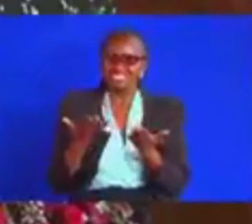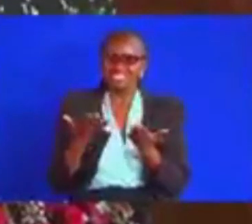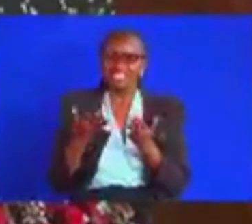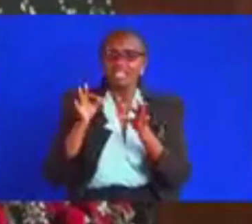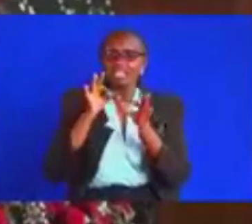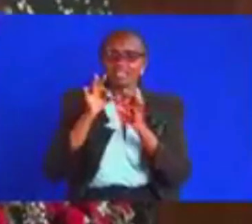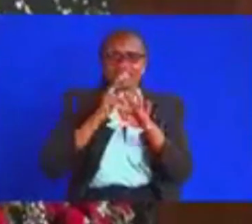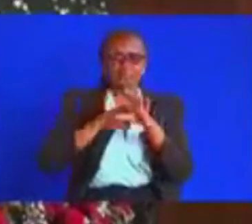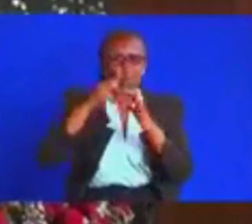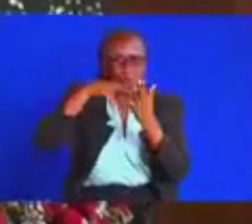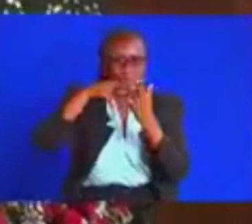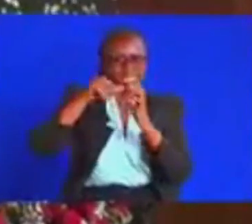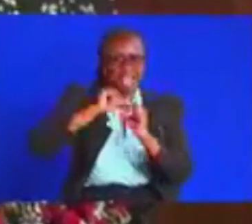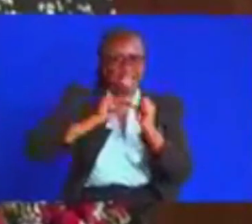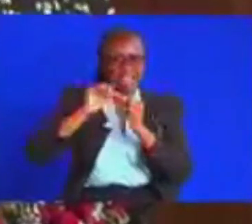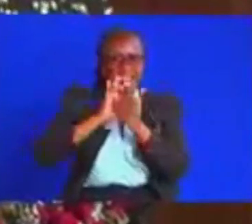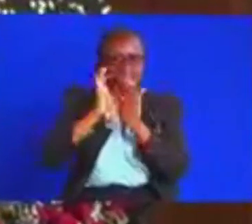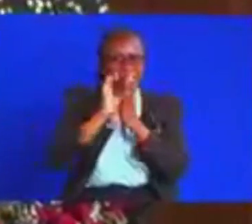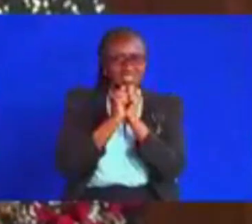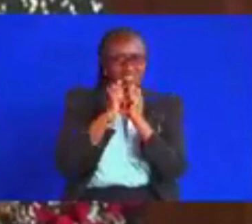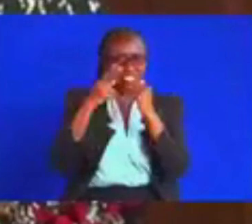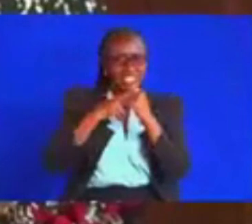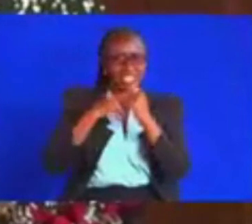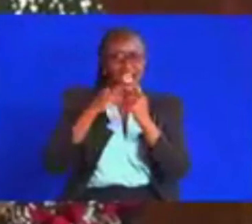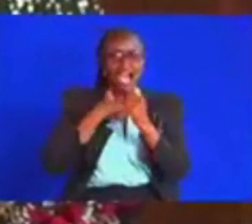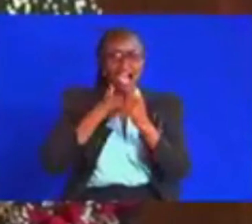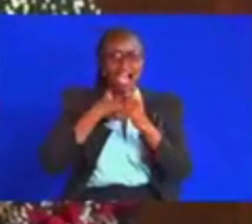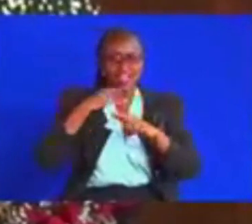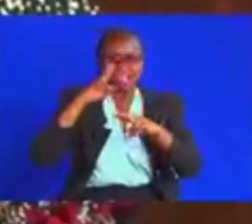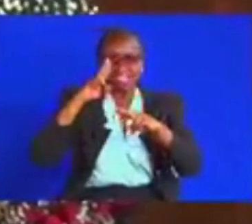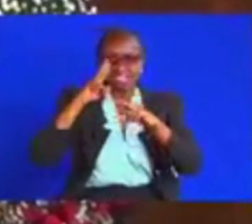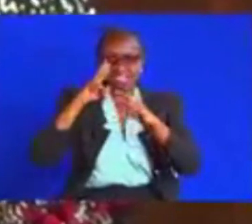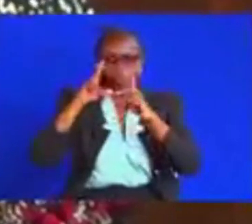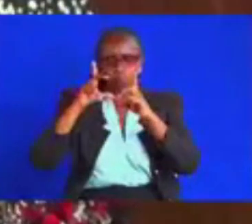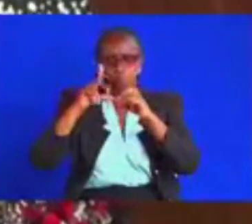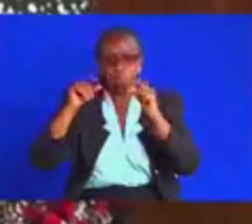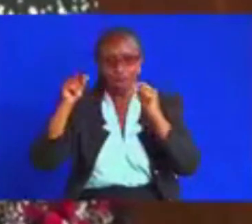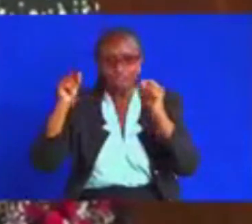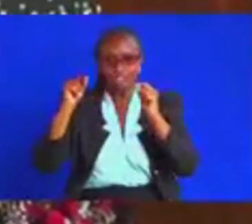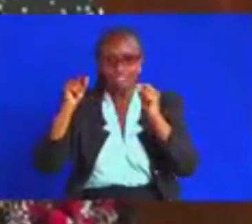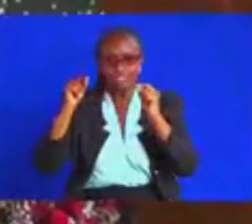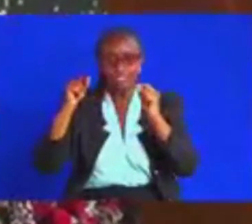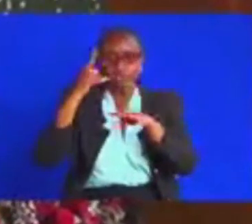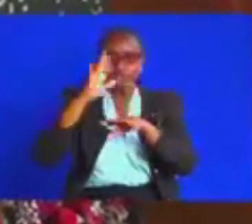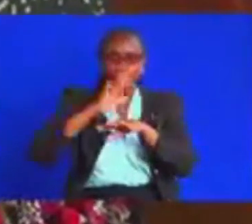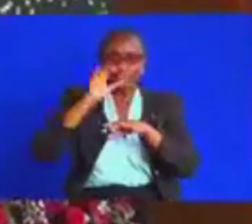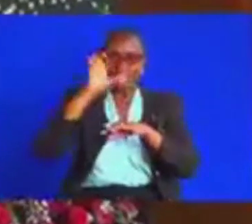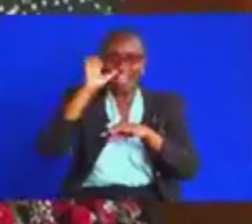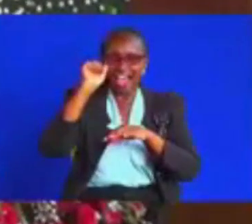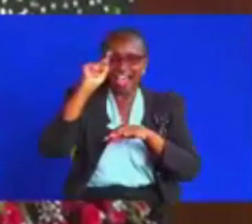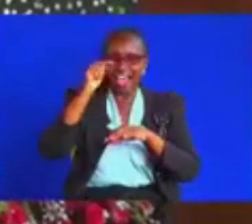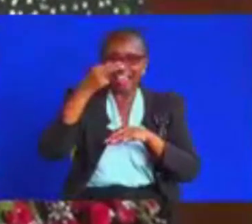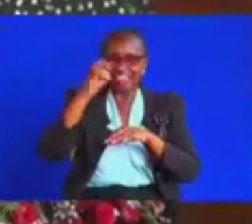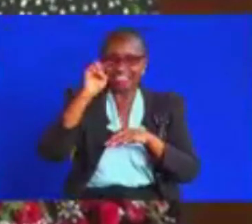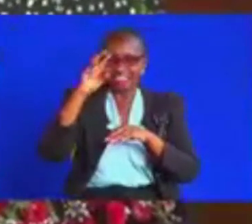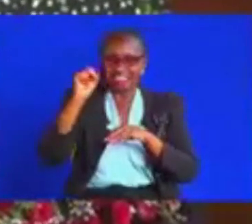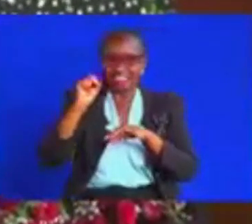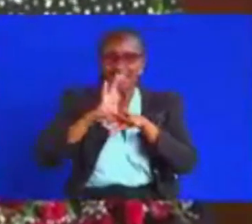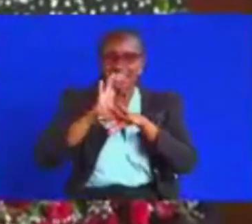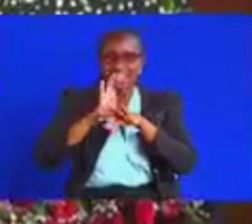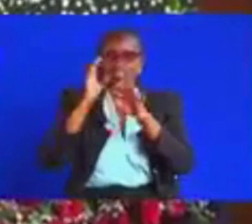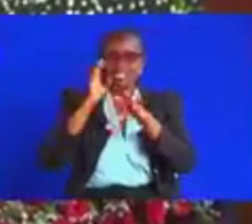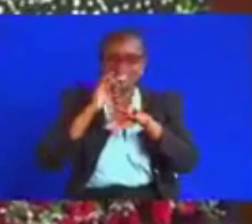was Acts chapter 17, there was a city in scripture called Athens. And when Paul came to the city